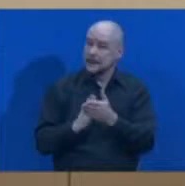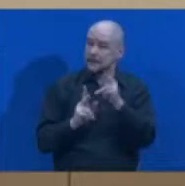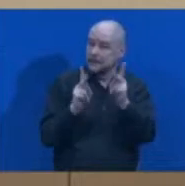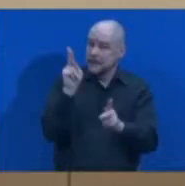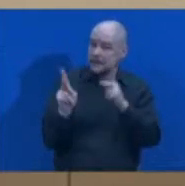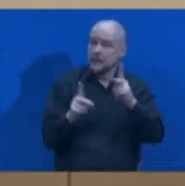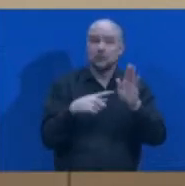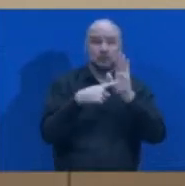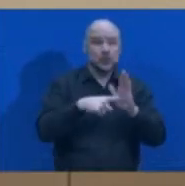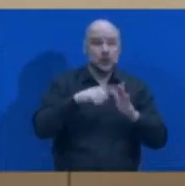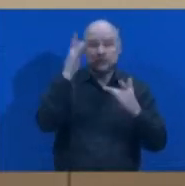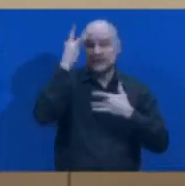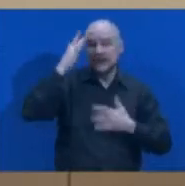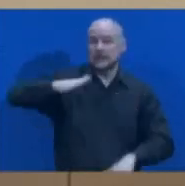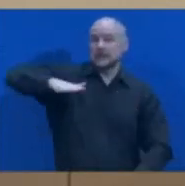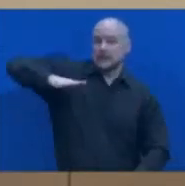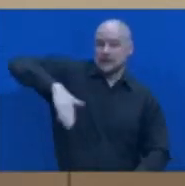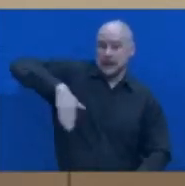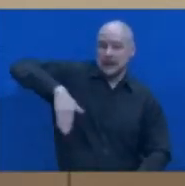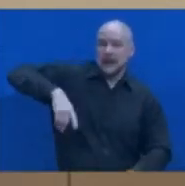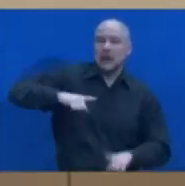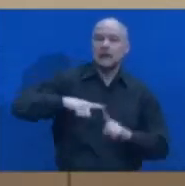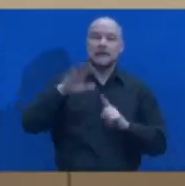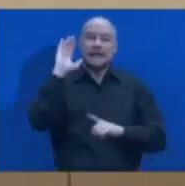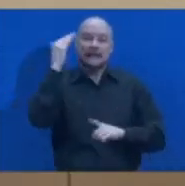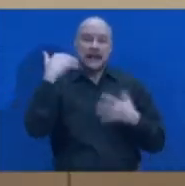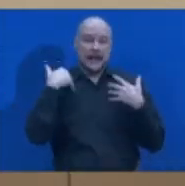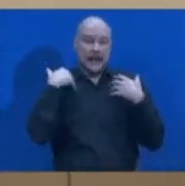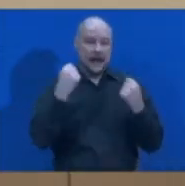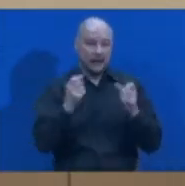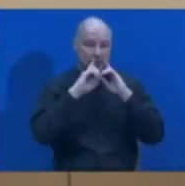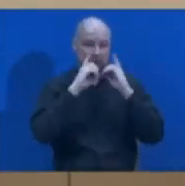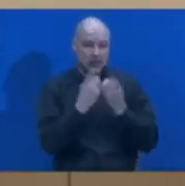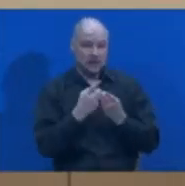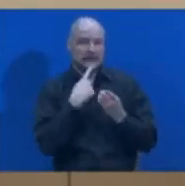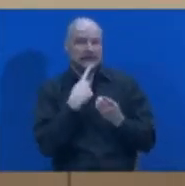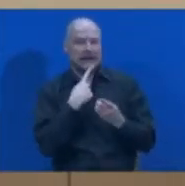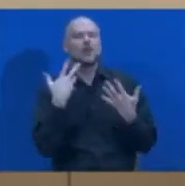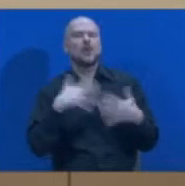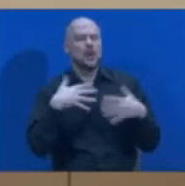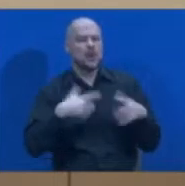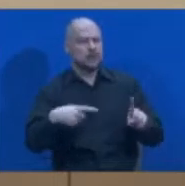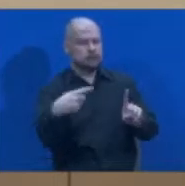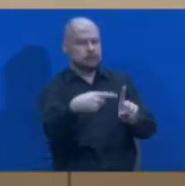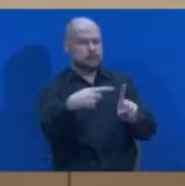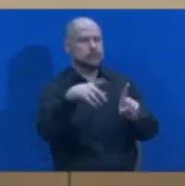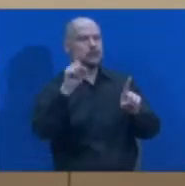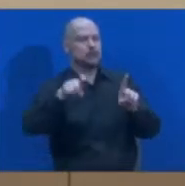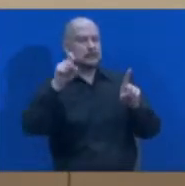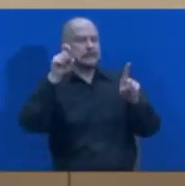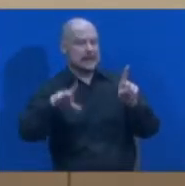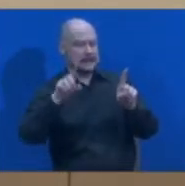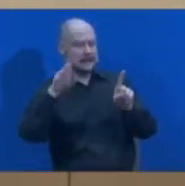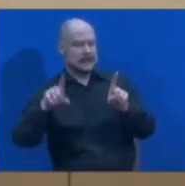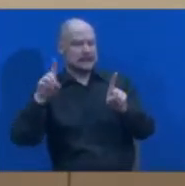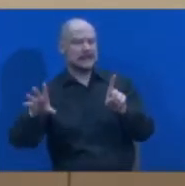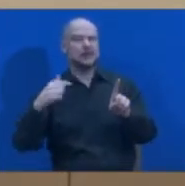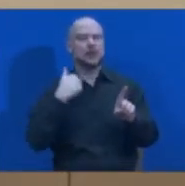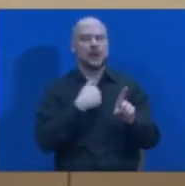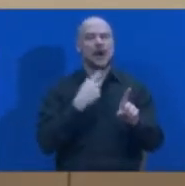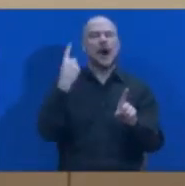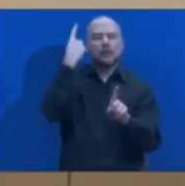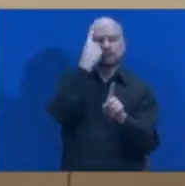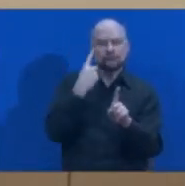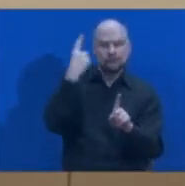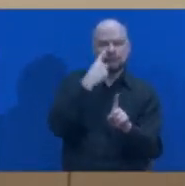other public health surveillance as determined by the health department and the local health systems. The logistics of the plan are still